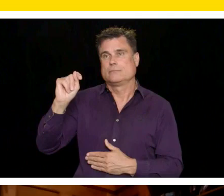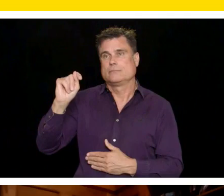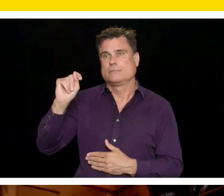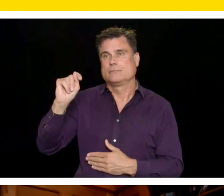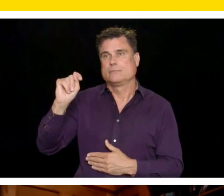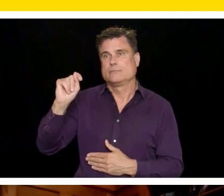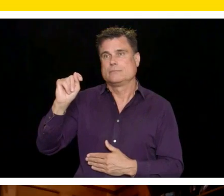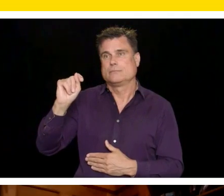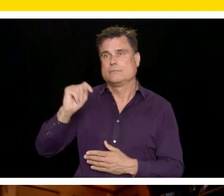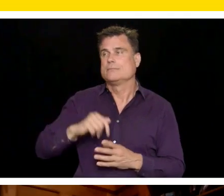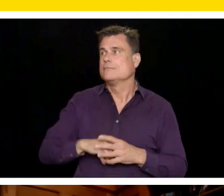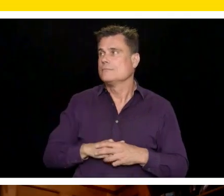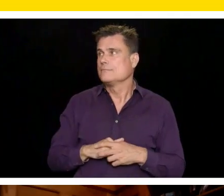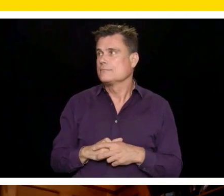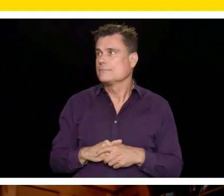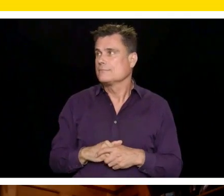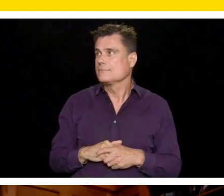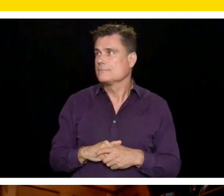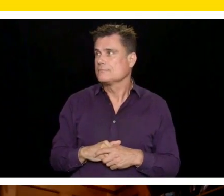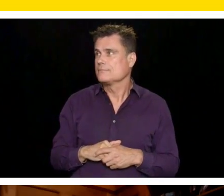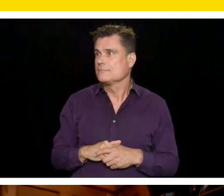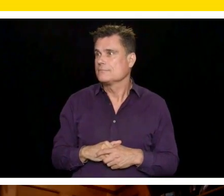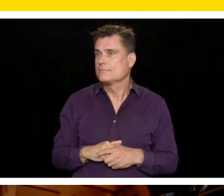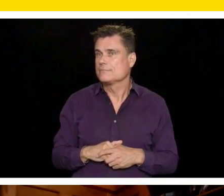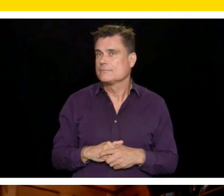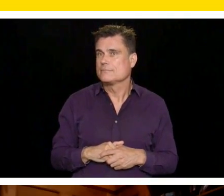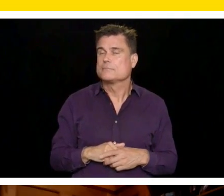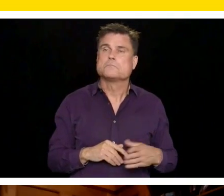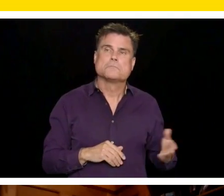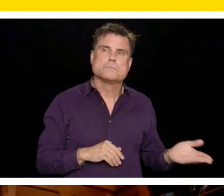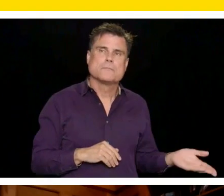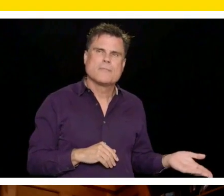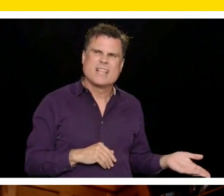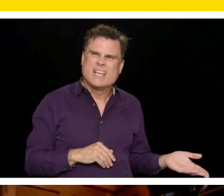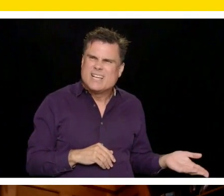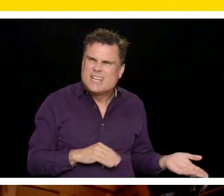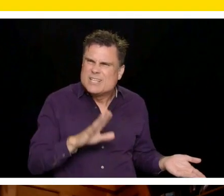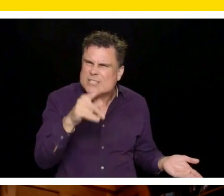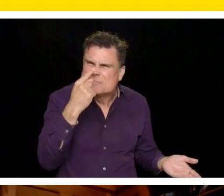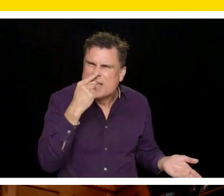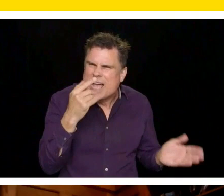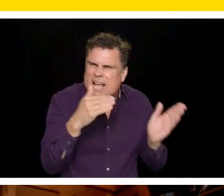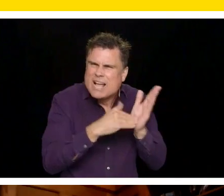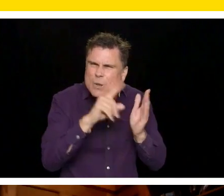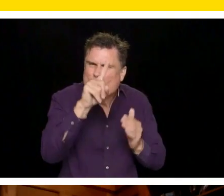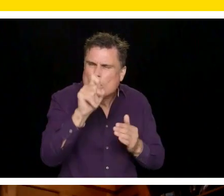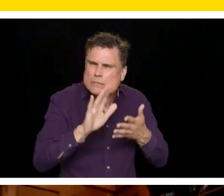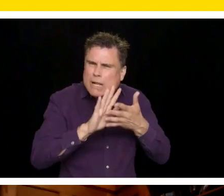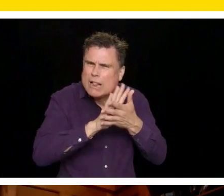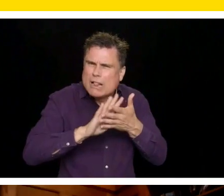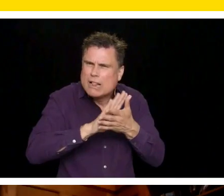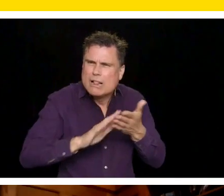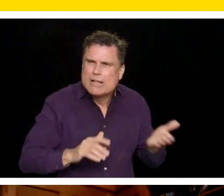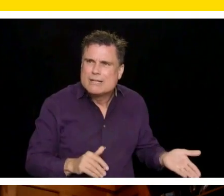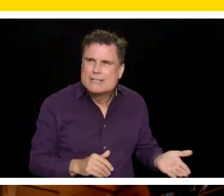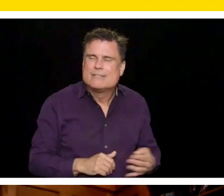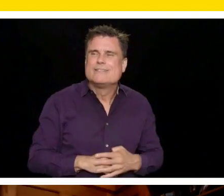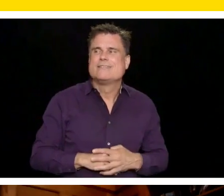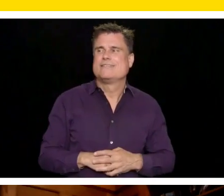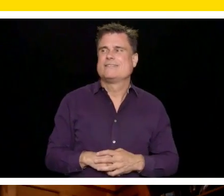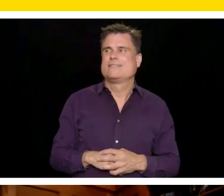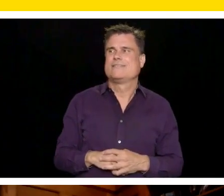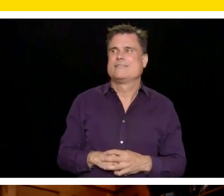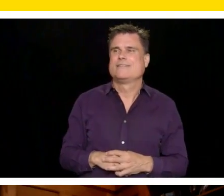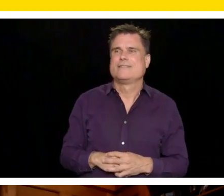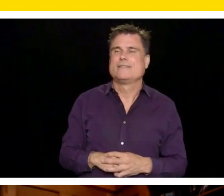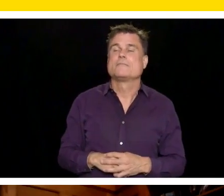not understanding the question. Could you repeat that, please, Emily Sims? Judy Malloy writes that due to the